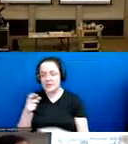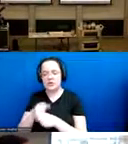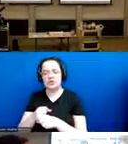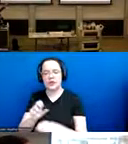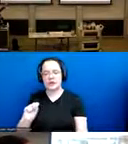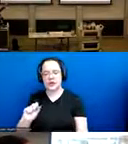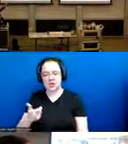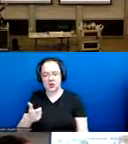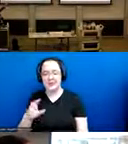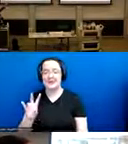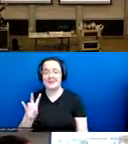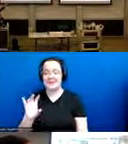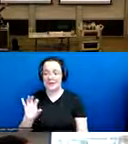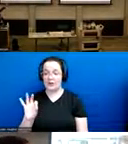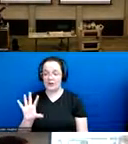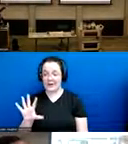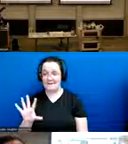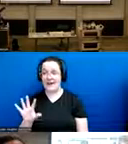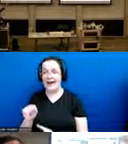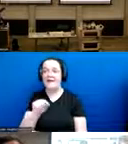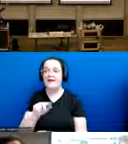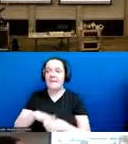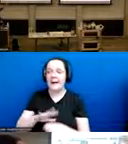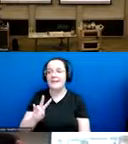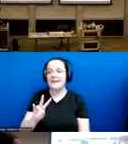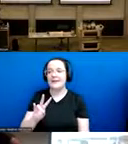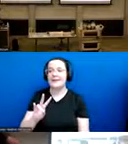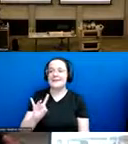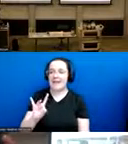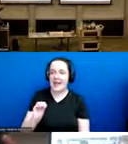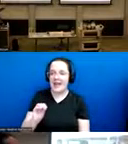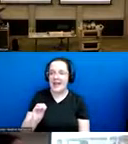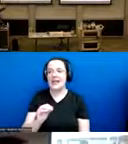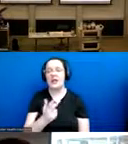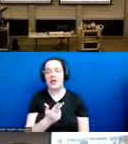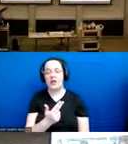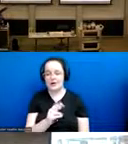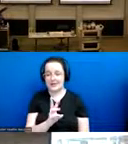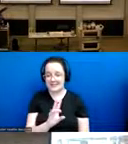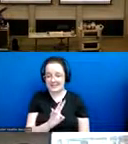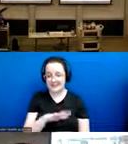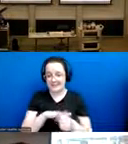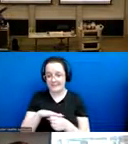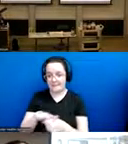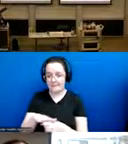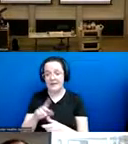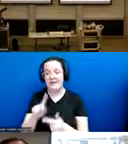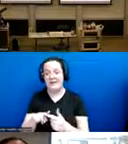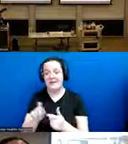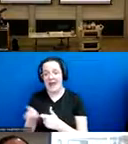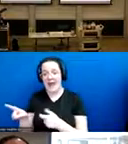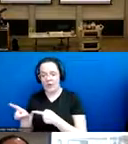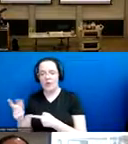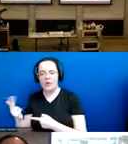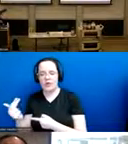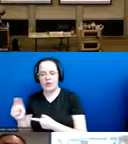at 795, pumps at 780 and 1367, and then the output of the memory is those beautiful pulses at